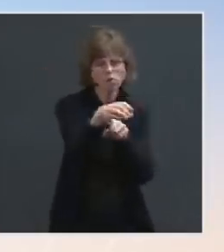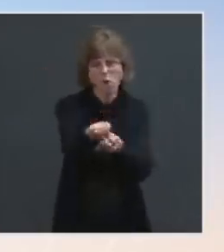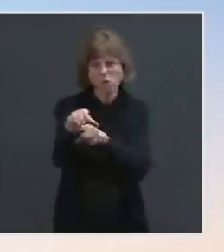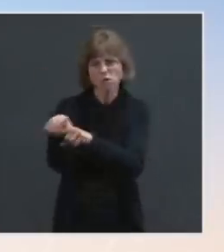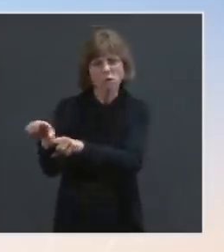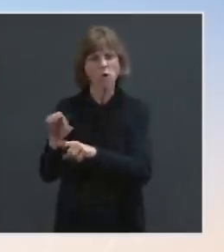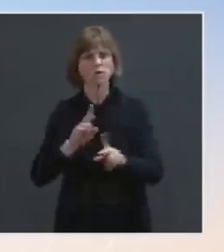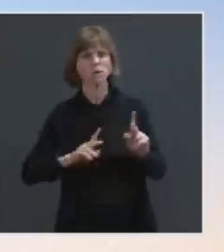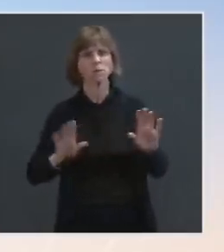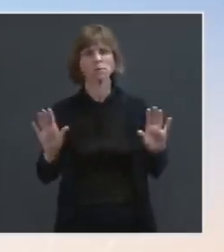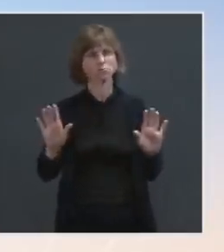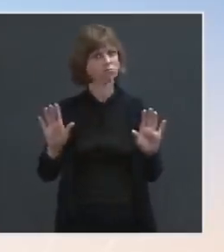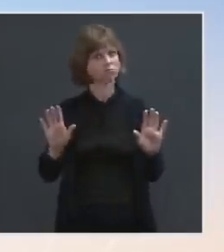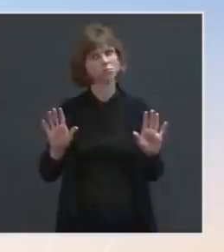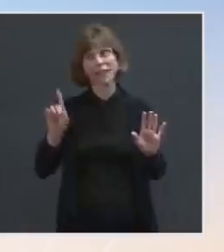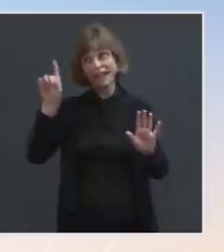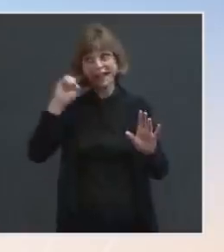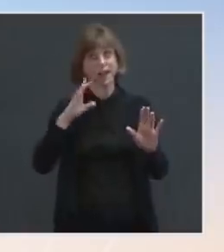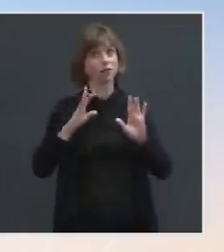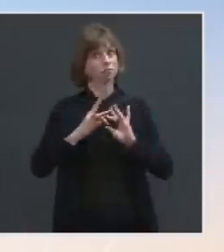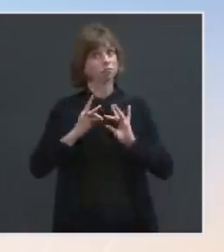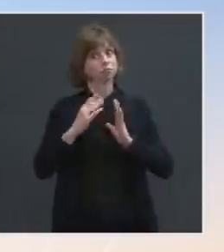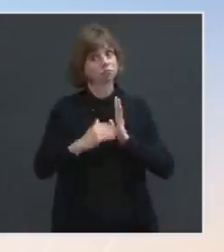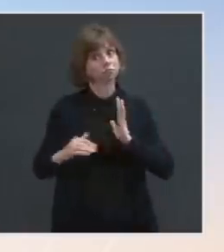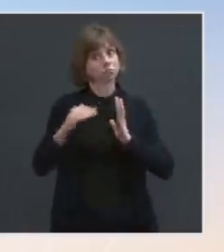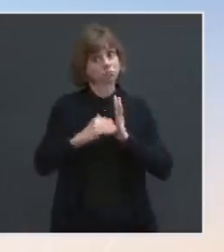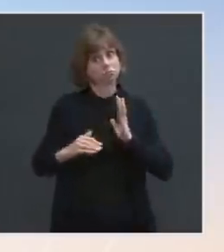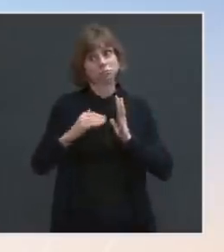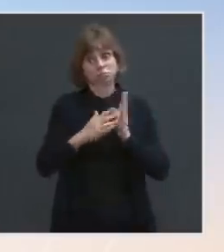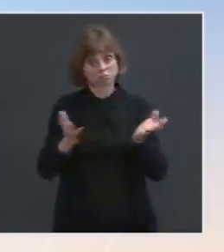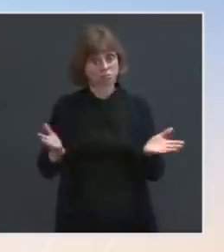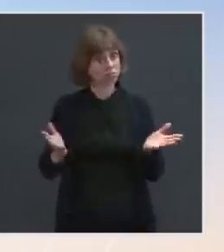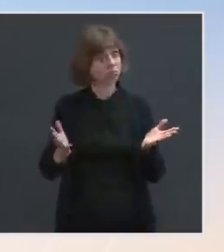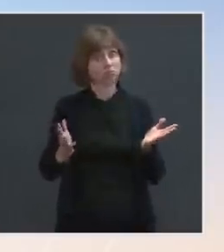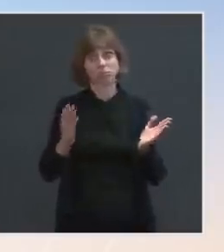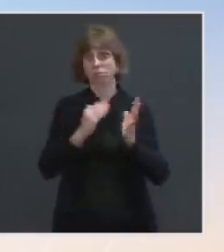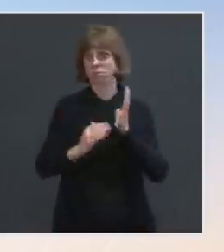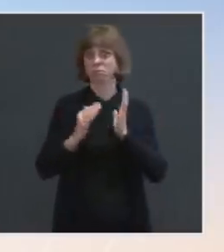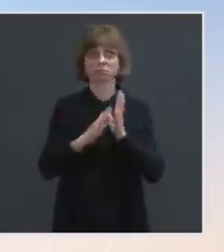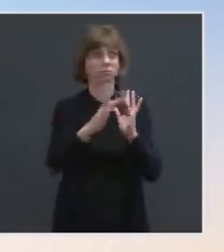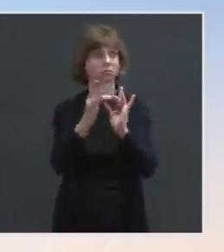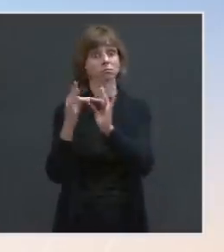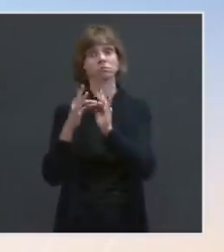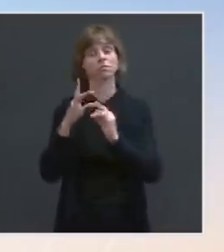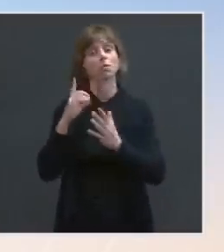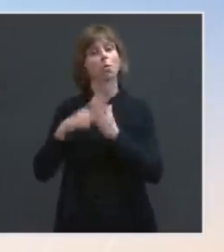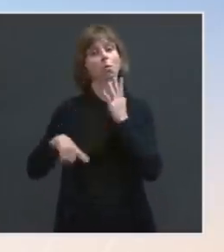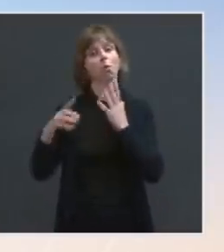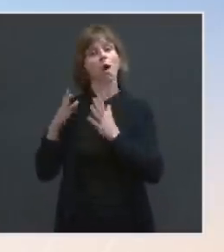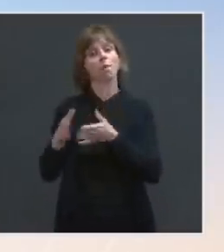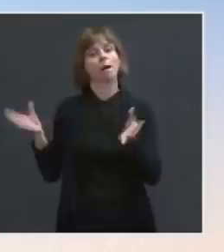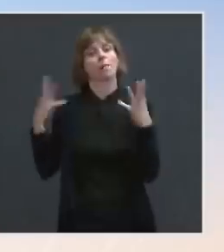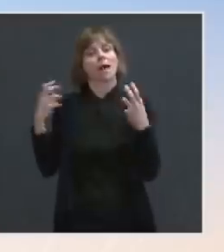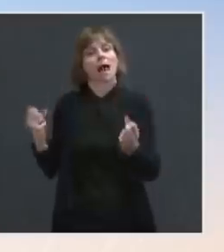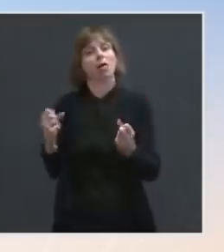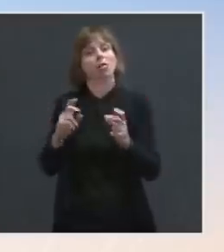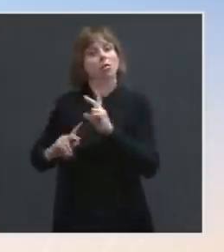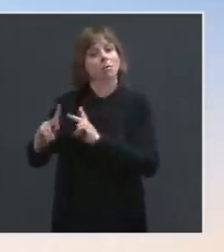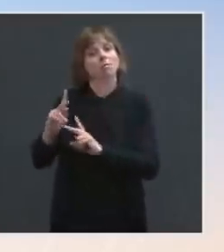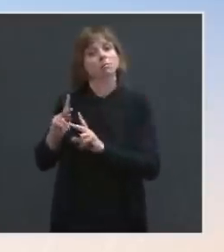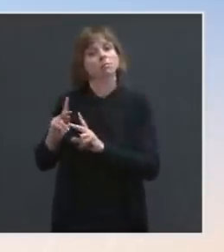project the recommendations of public health officials. He can take steps, as he has over the last couple of days, to